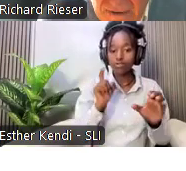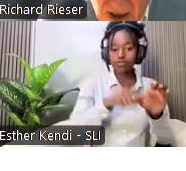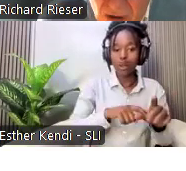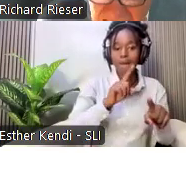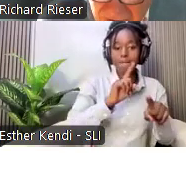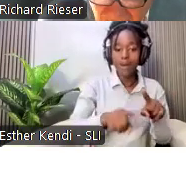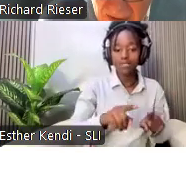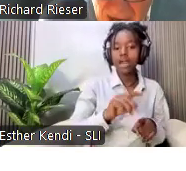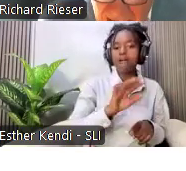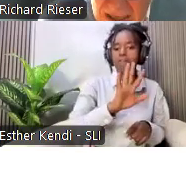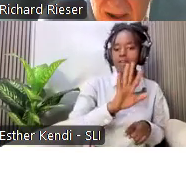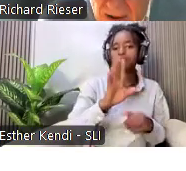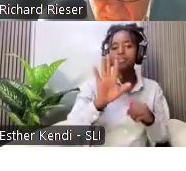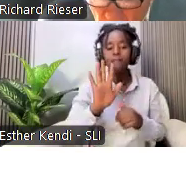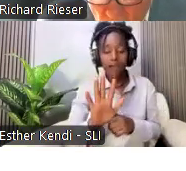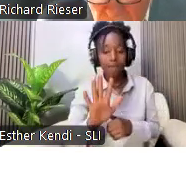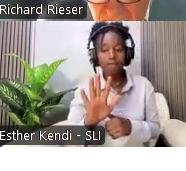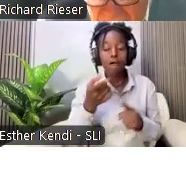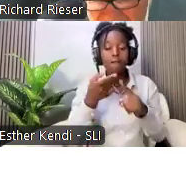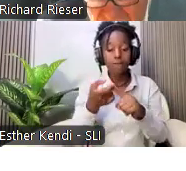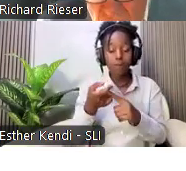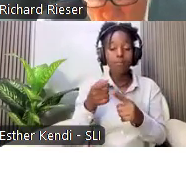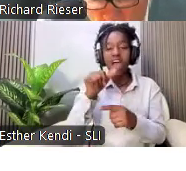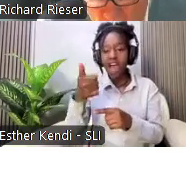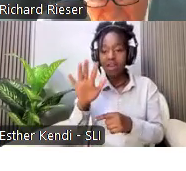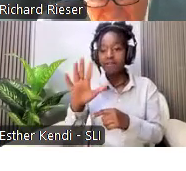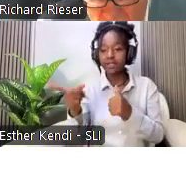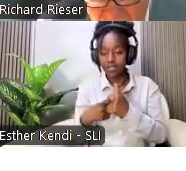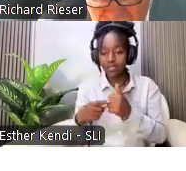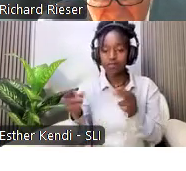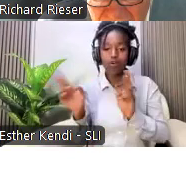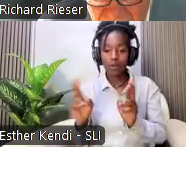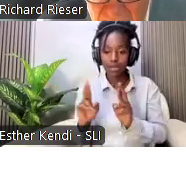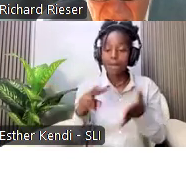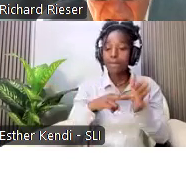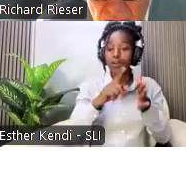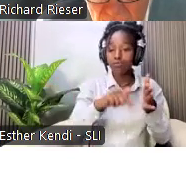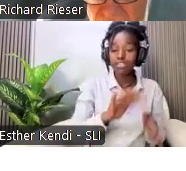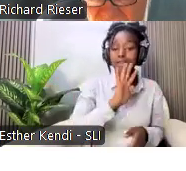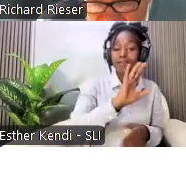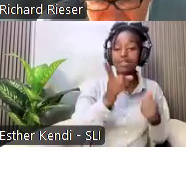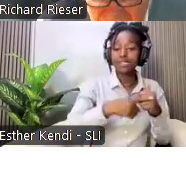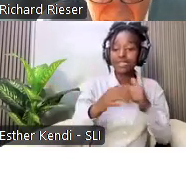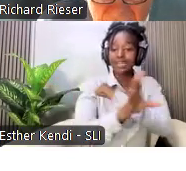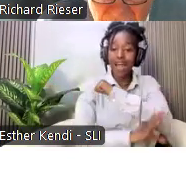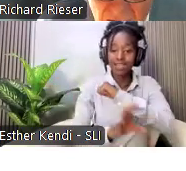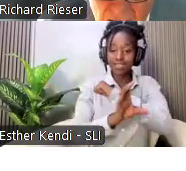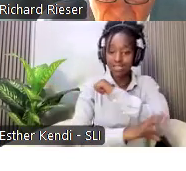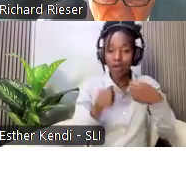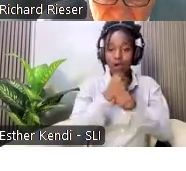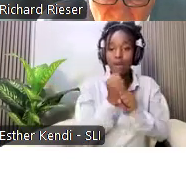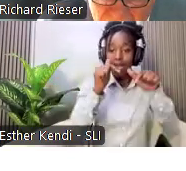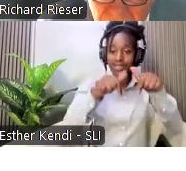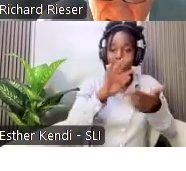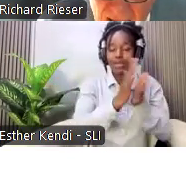yet ratified. Ratified means brought into law in your country. You can do nothing